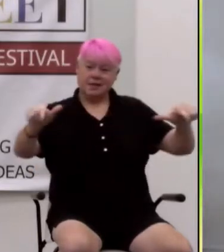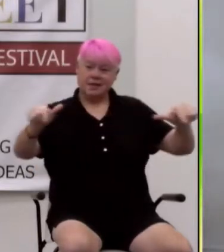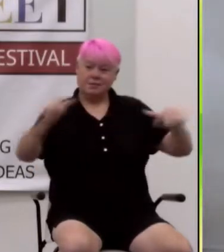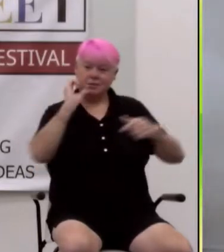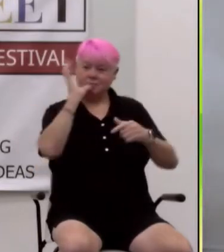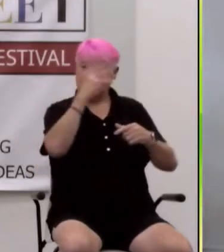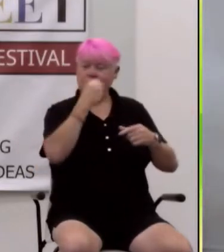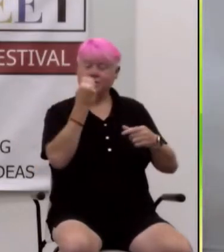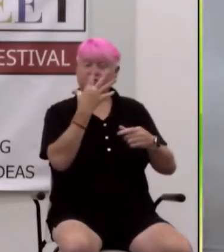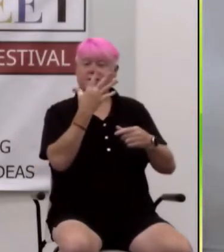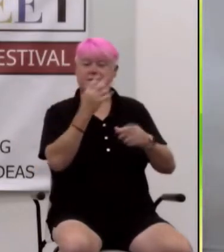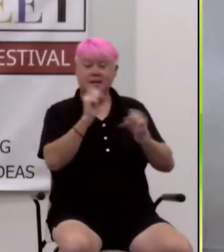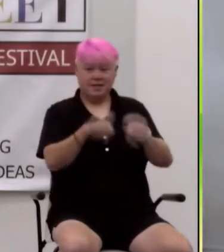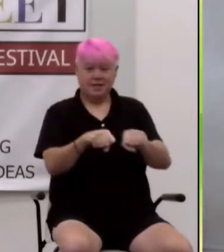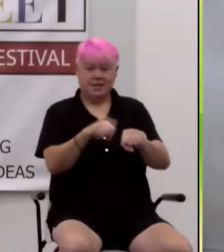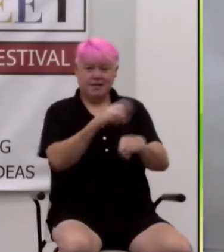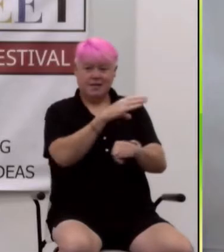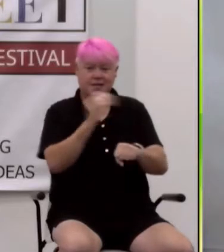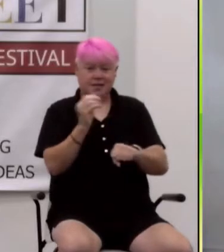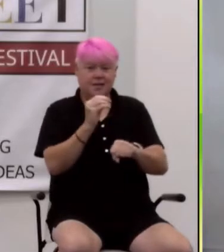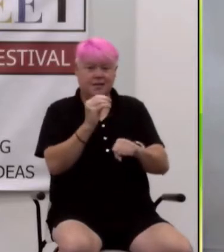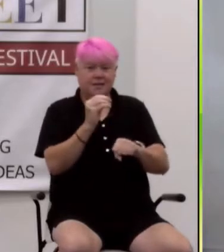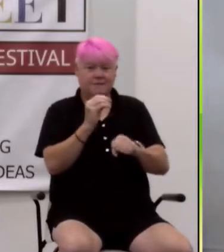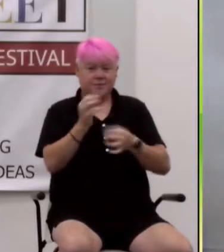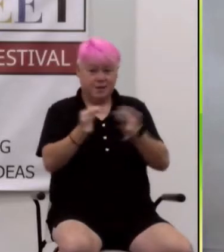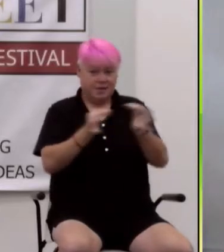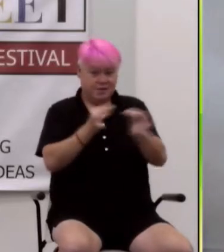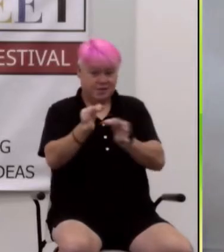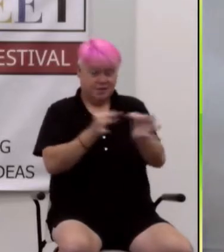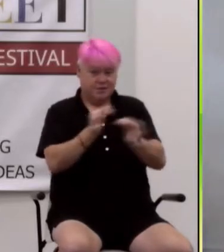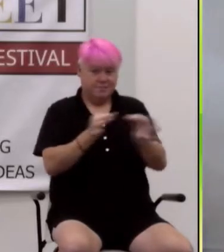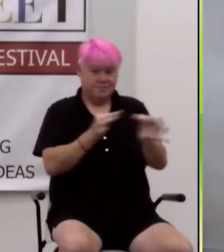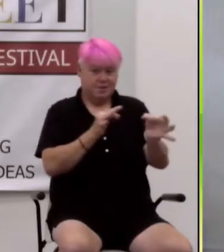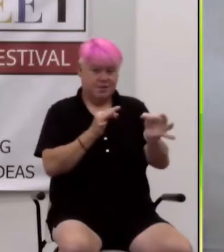I can, and for the description to be as